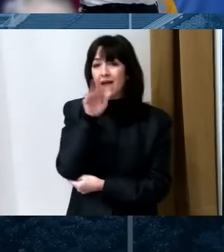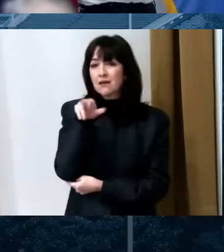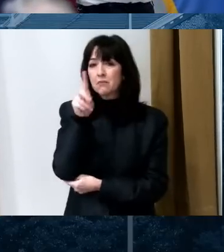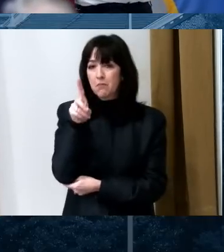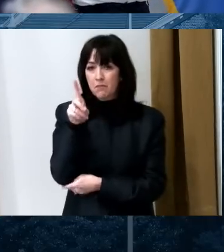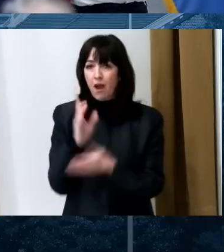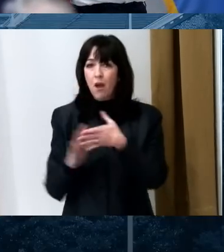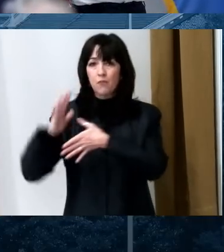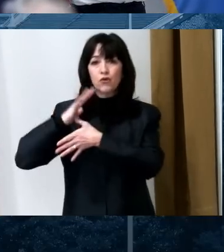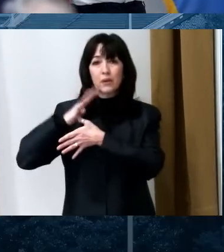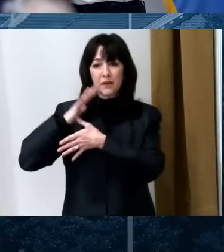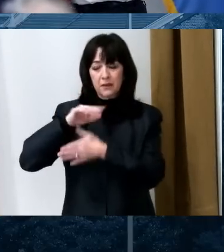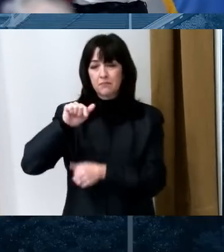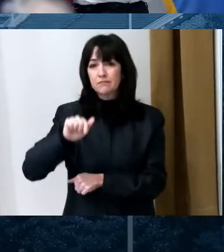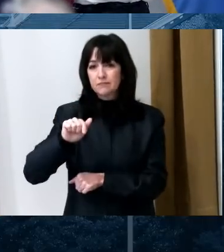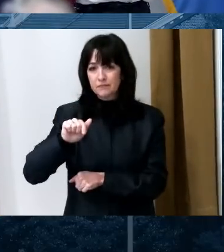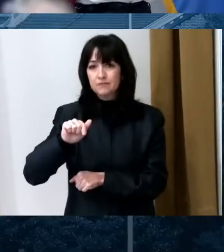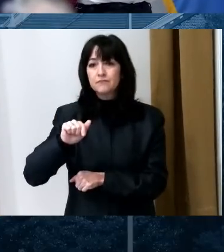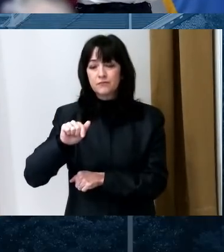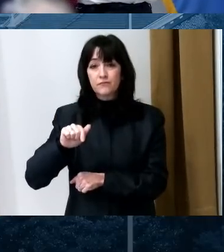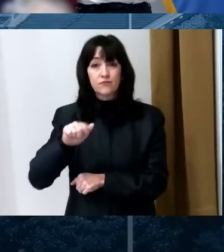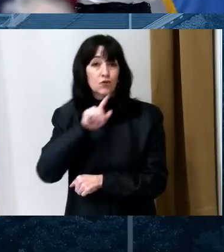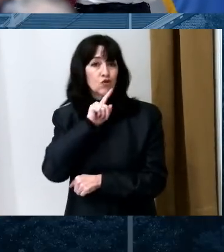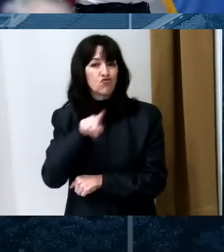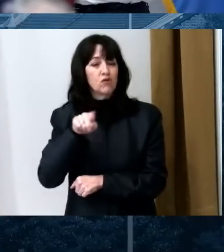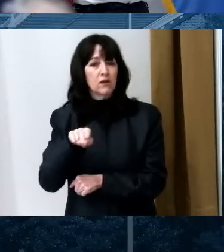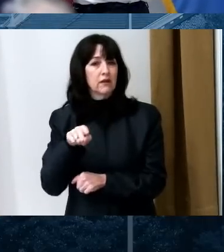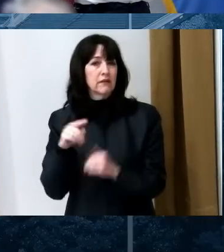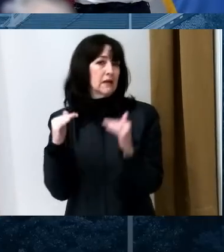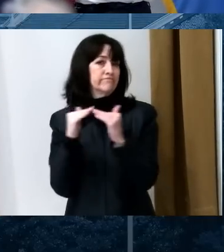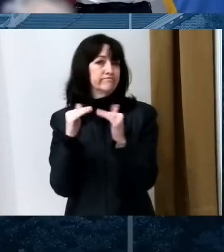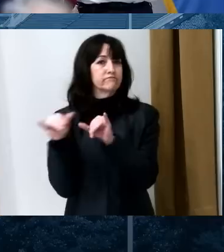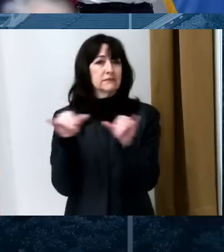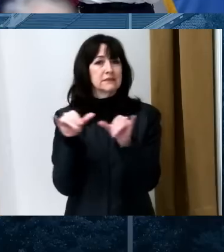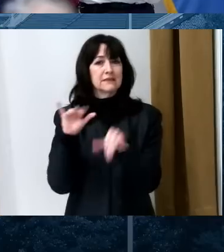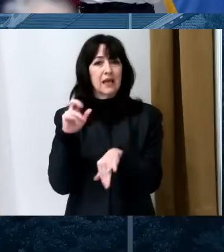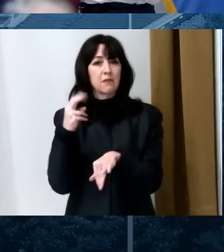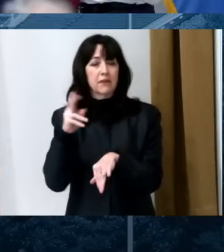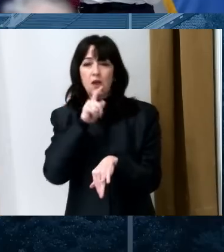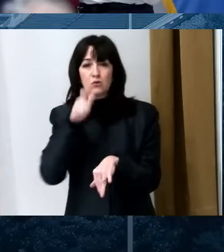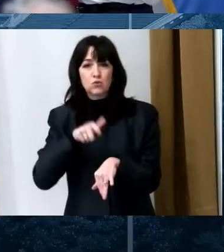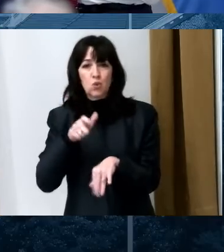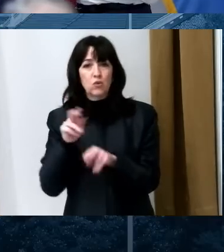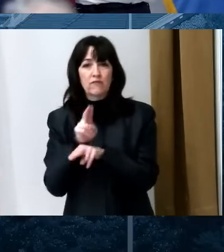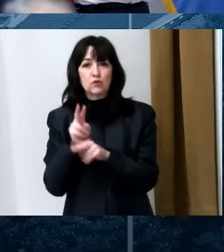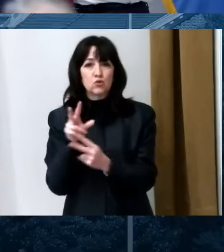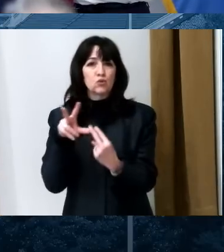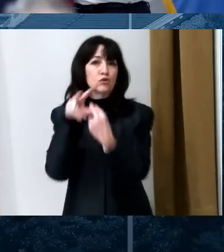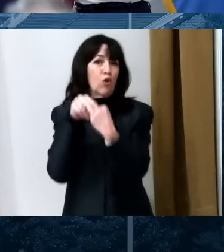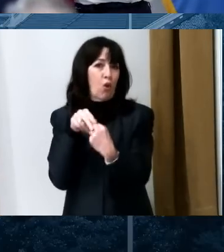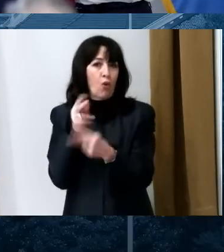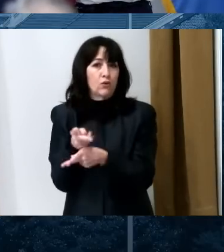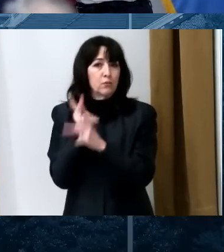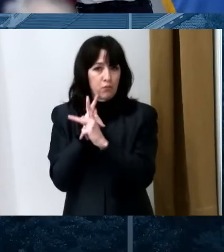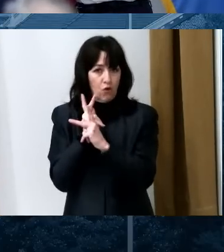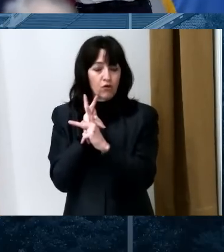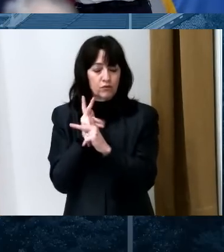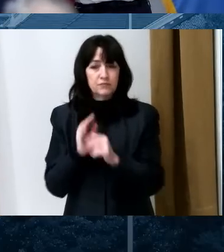premium that is essentially cash that we don't have to borrow against, and we're putting